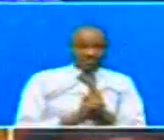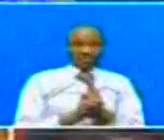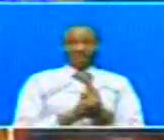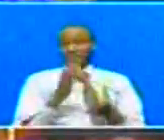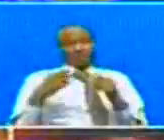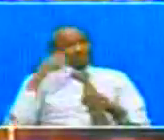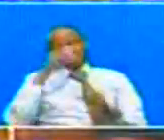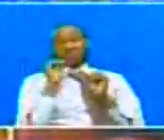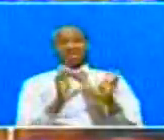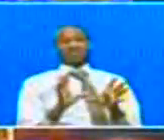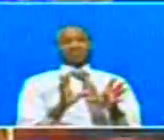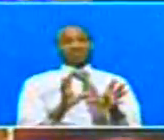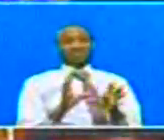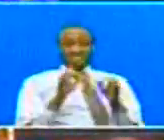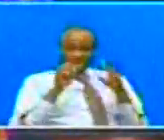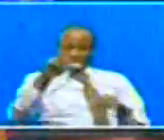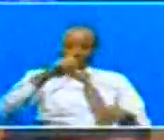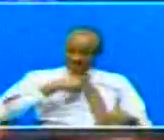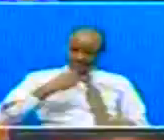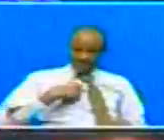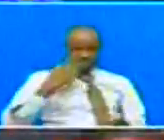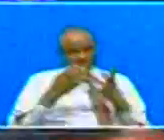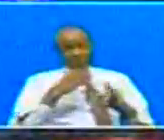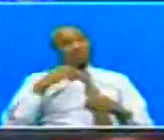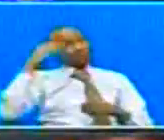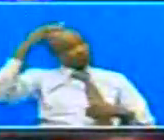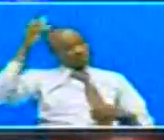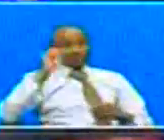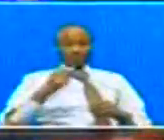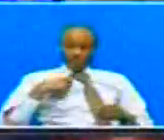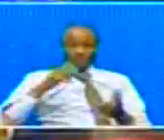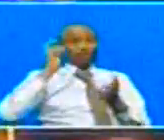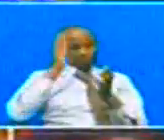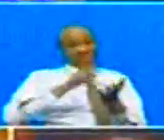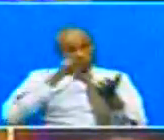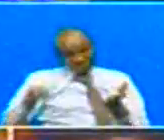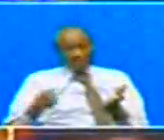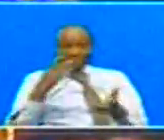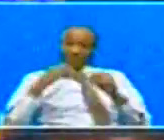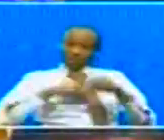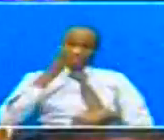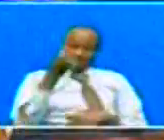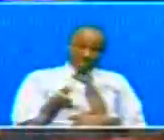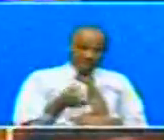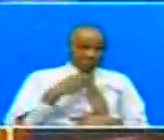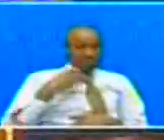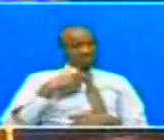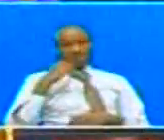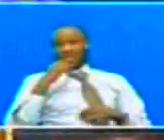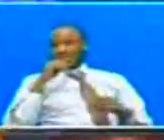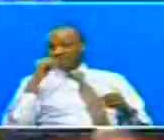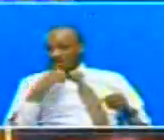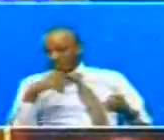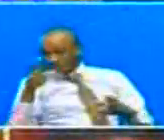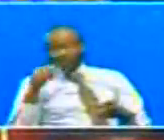wouldn't have believed it. Had you told me at one time that you would have people standing aside because they're accused of corruption and not being able to buy their way